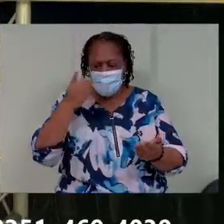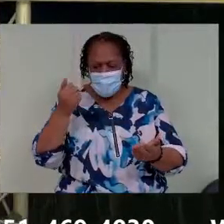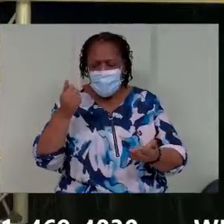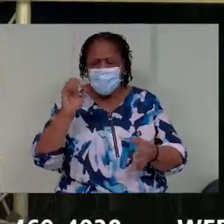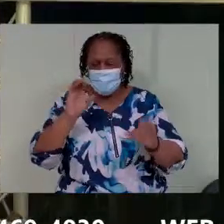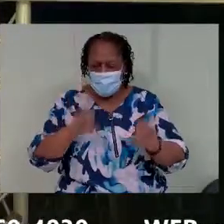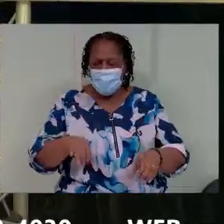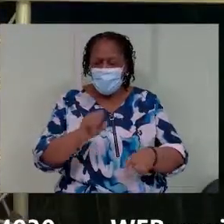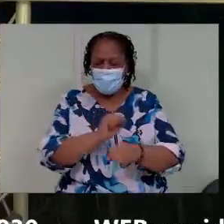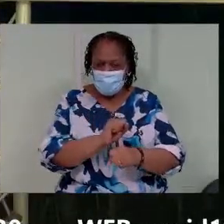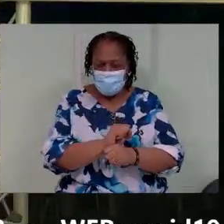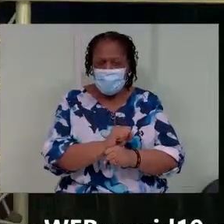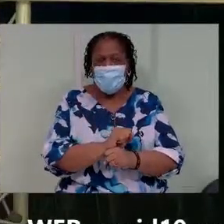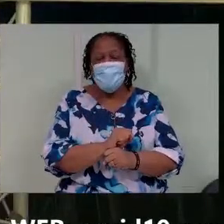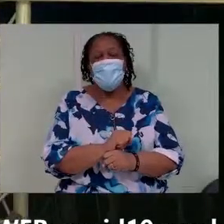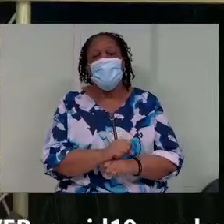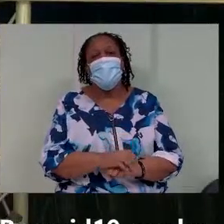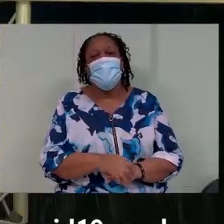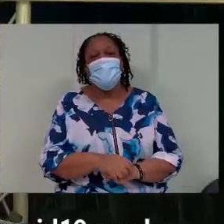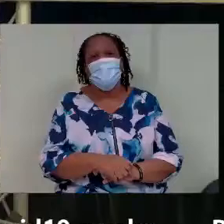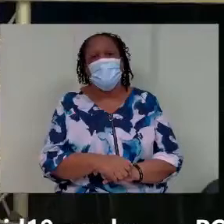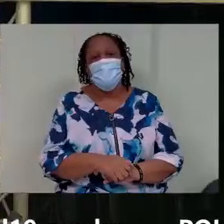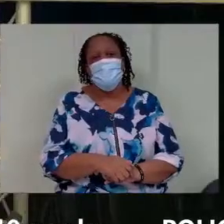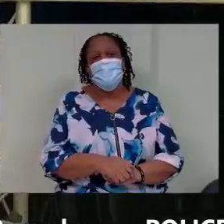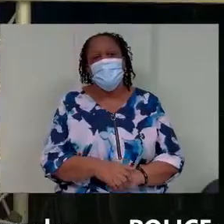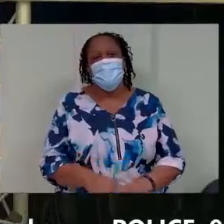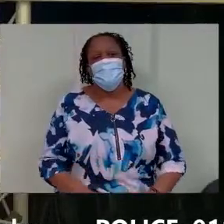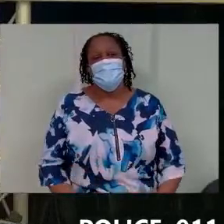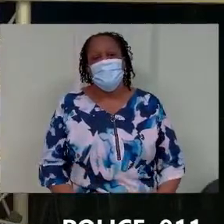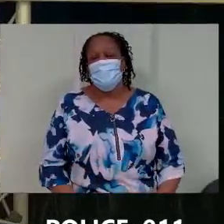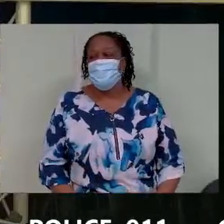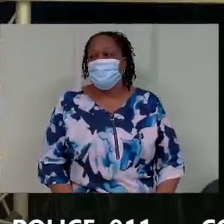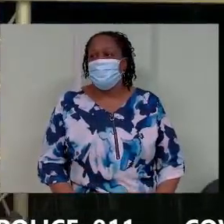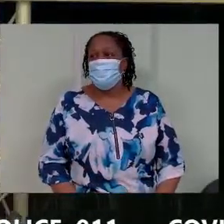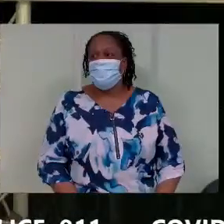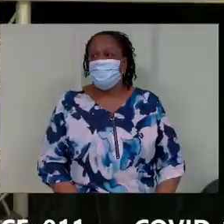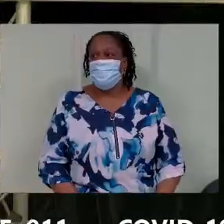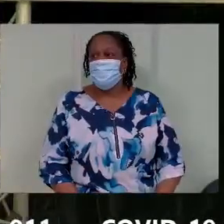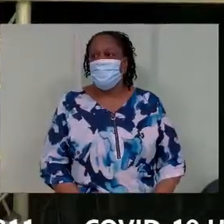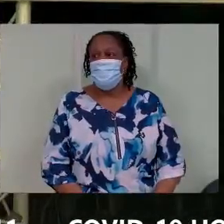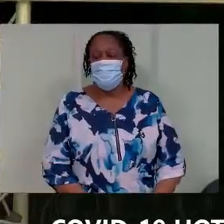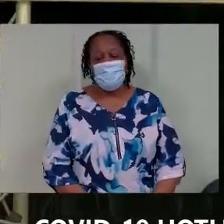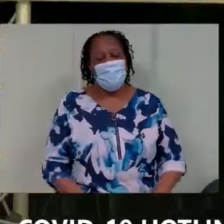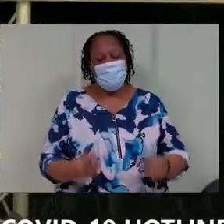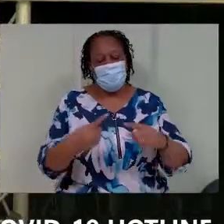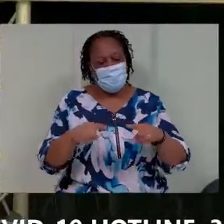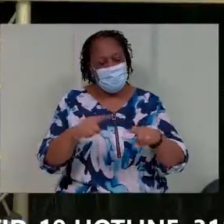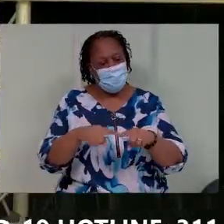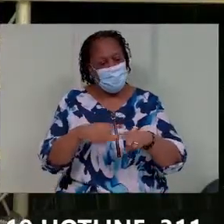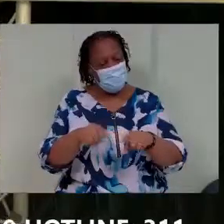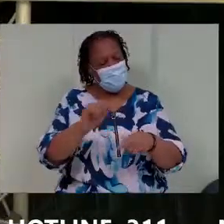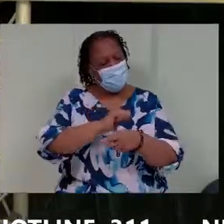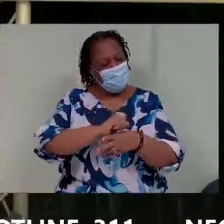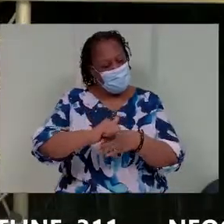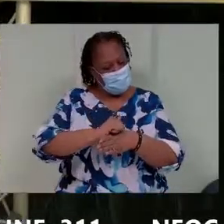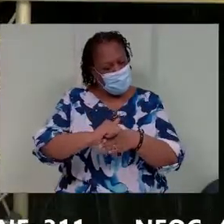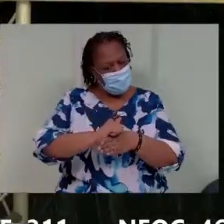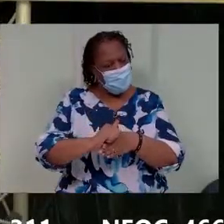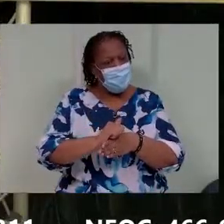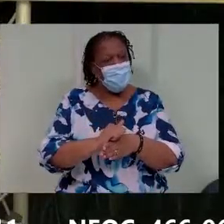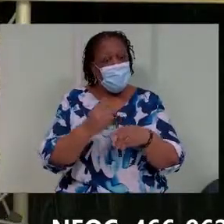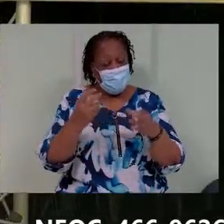best practices from persons, the behavioral change. You can look at the training that is happening because there has to